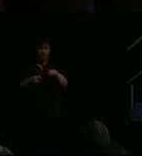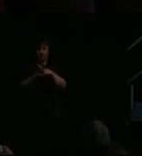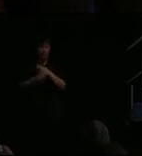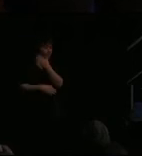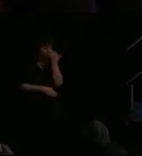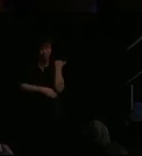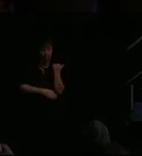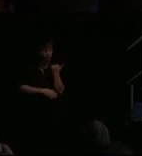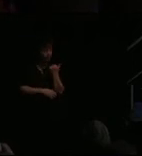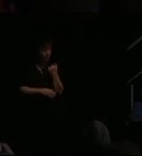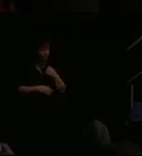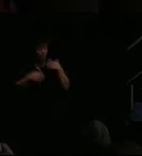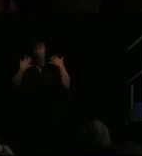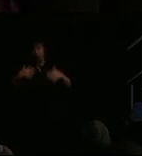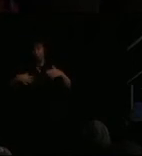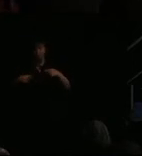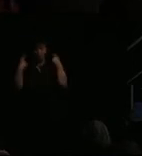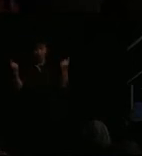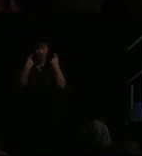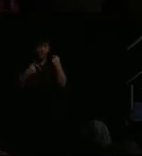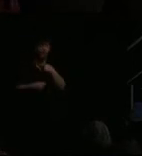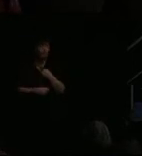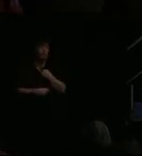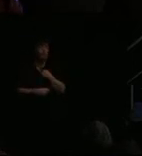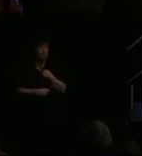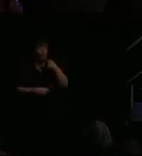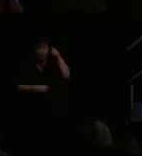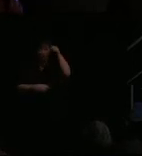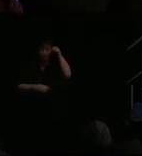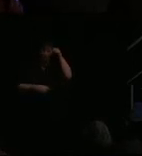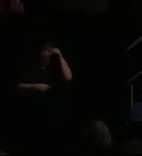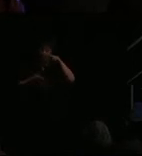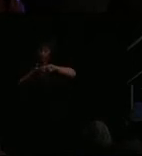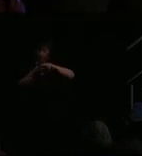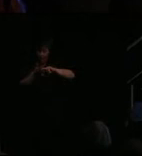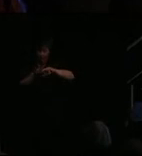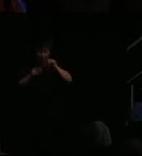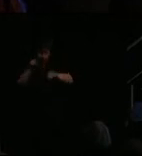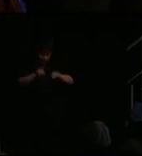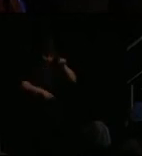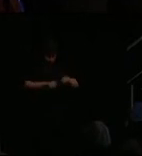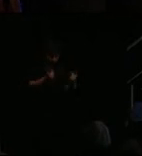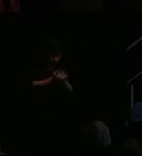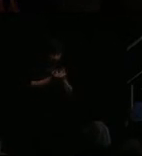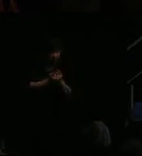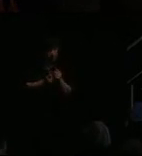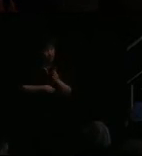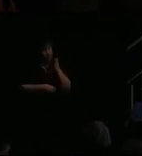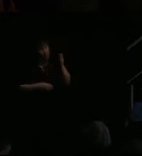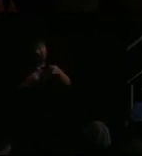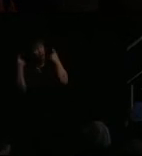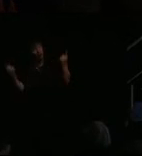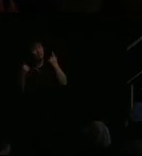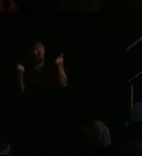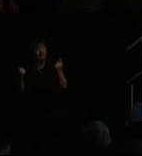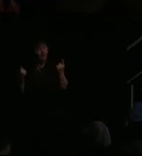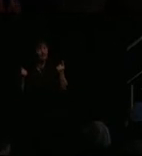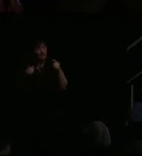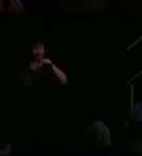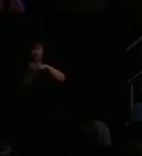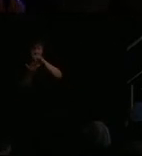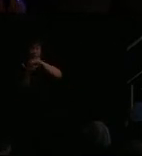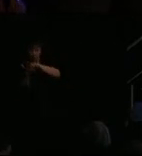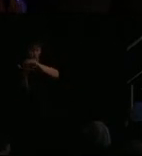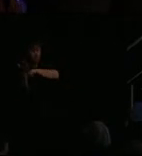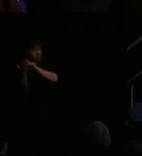to do this. So it was also a holiday. But you know, God has different things. In, you know, you think you're just going on a holiday and ticking a